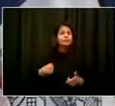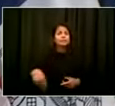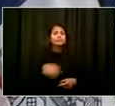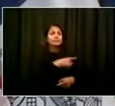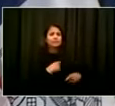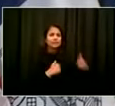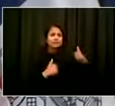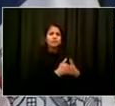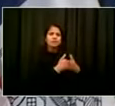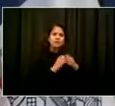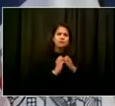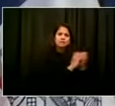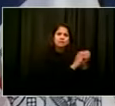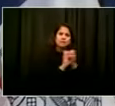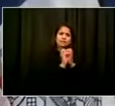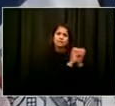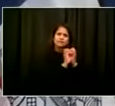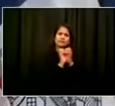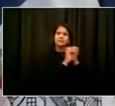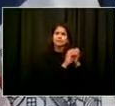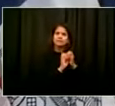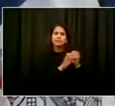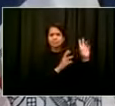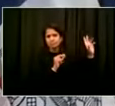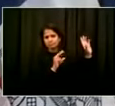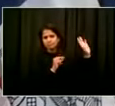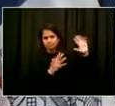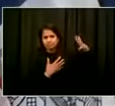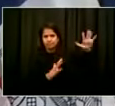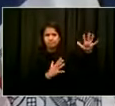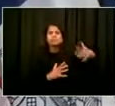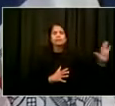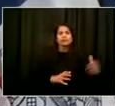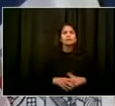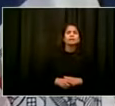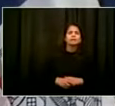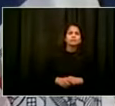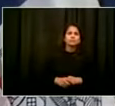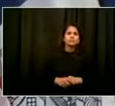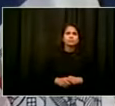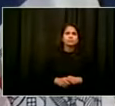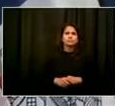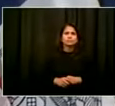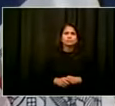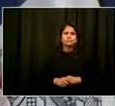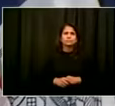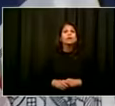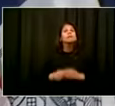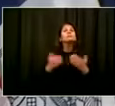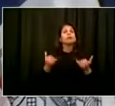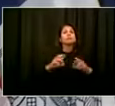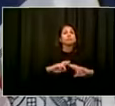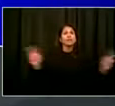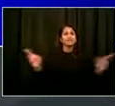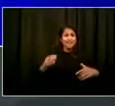City. So thank you, Julie. Thank you to your whole team. Okay, with that, everybody, let's go to